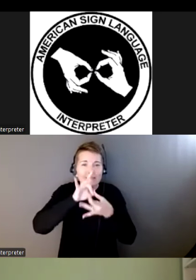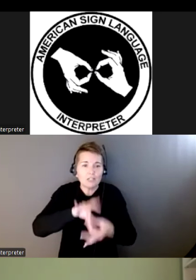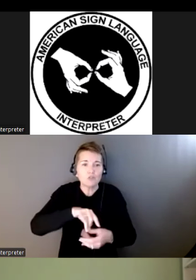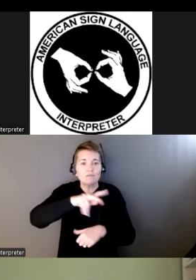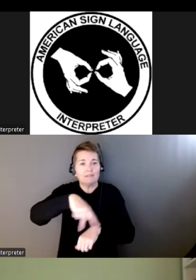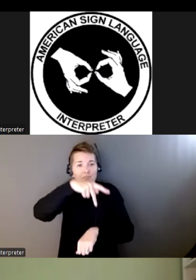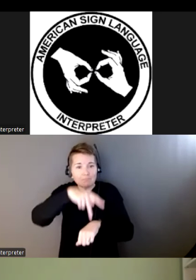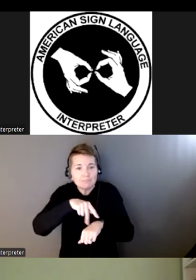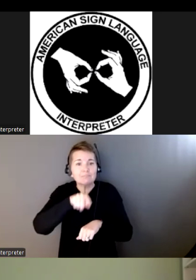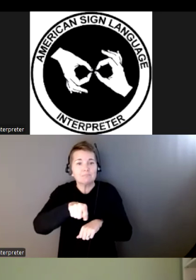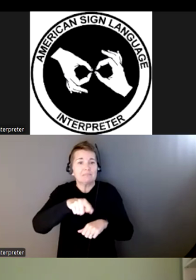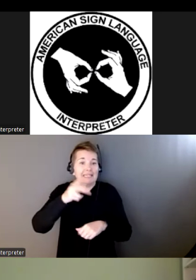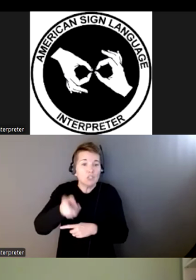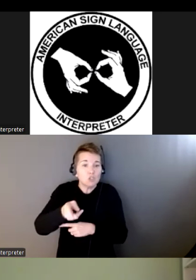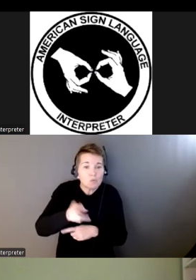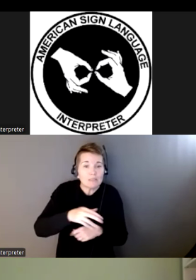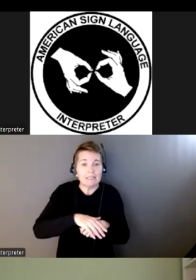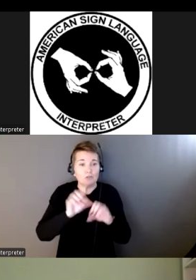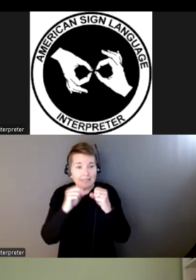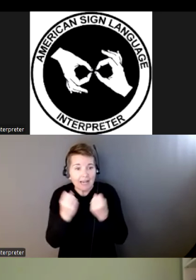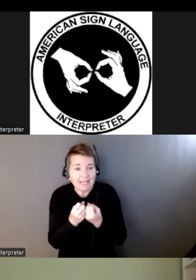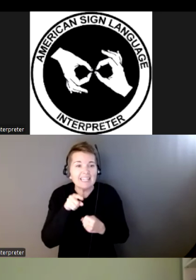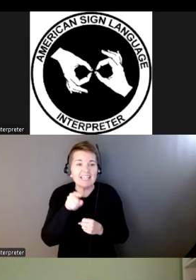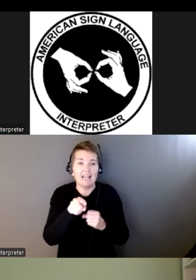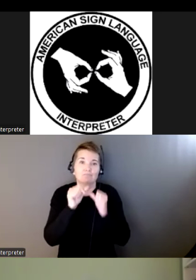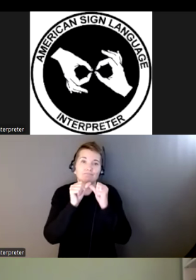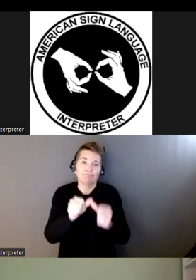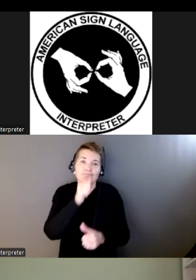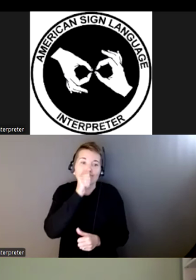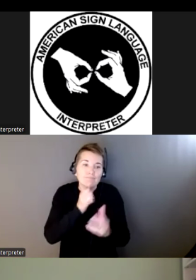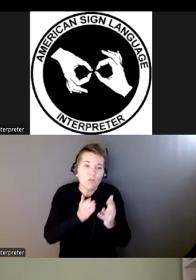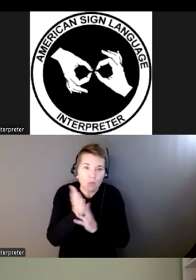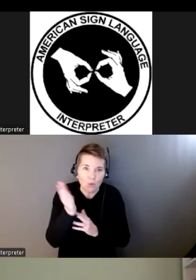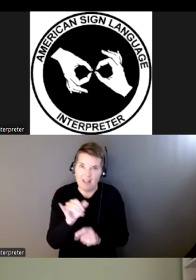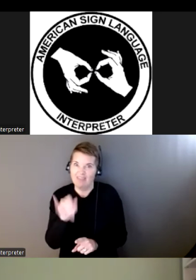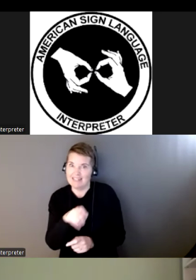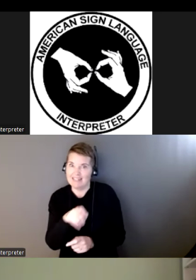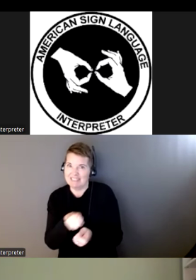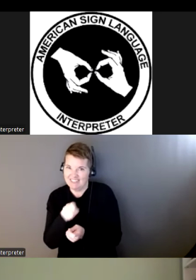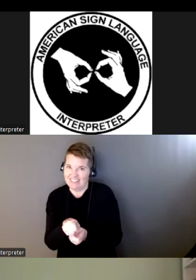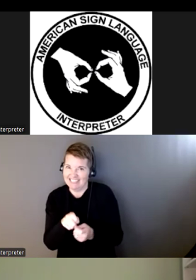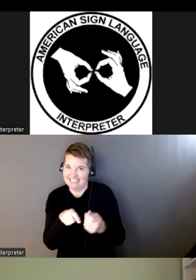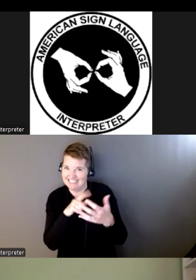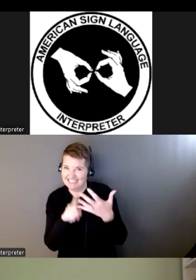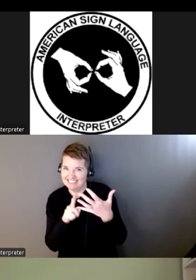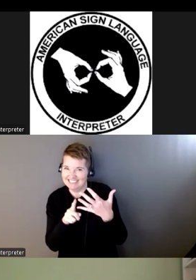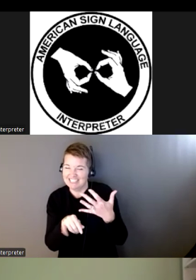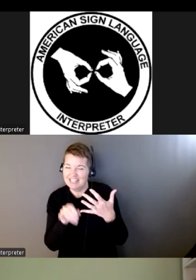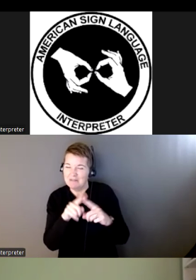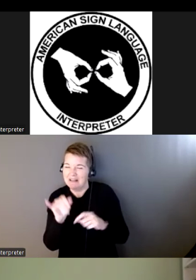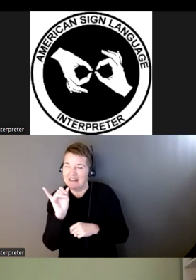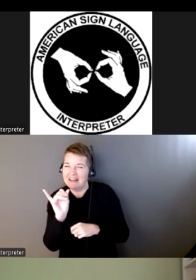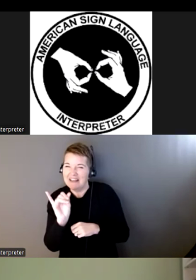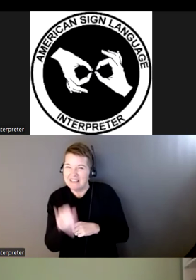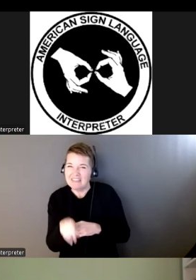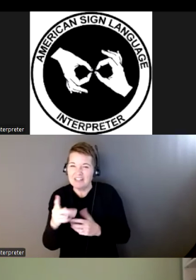and resilience. And I know that's a very specific description, but that's actually a description of the program